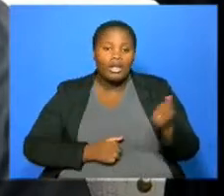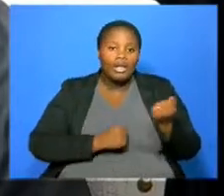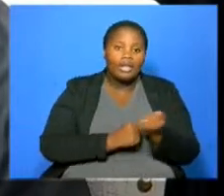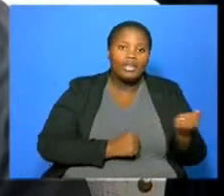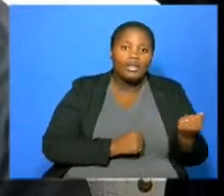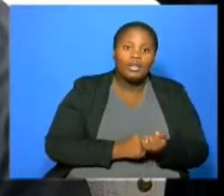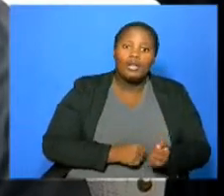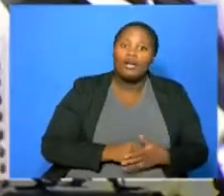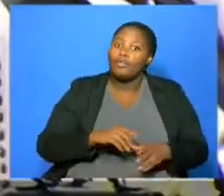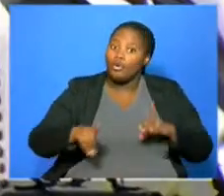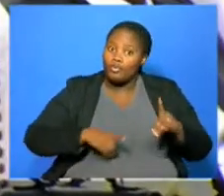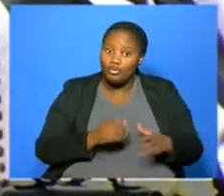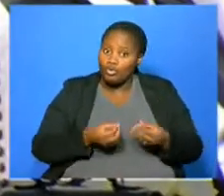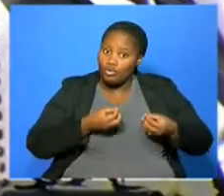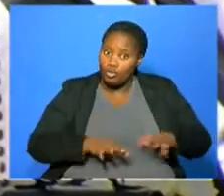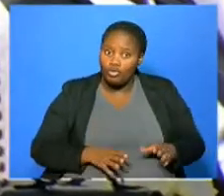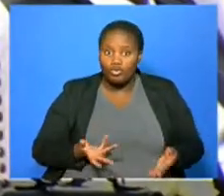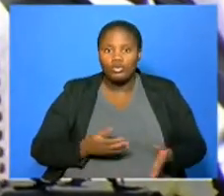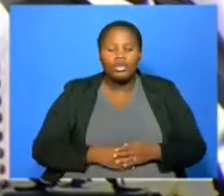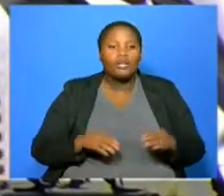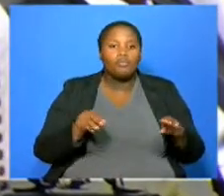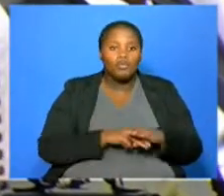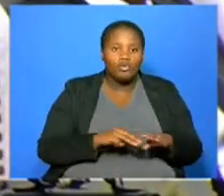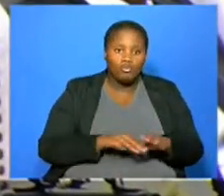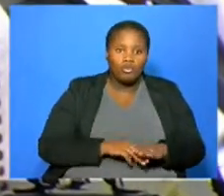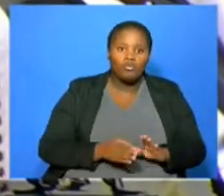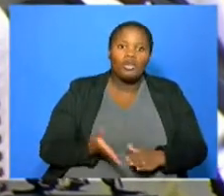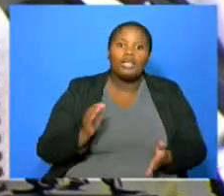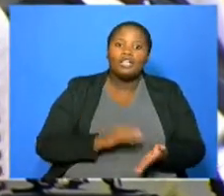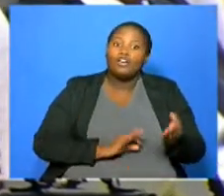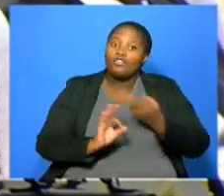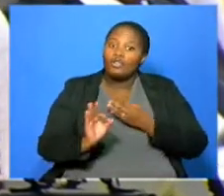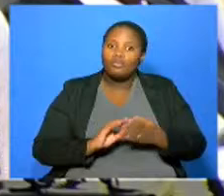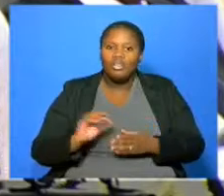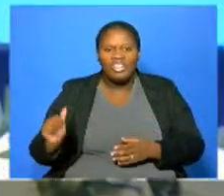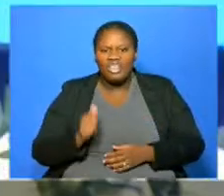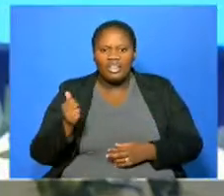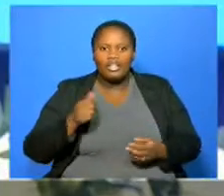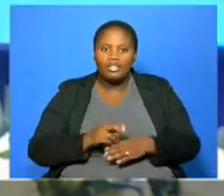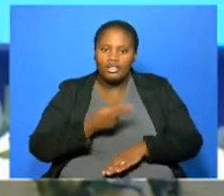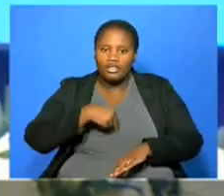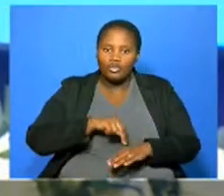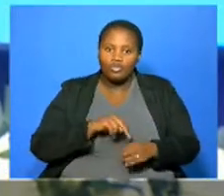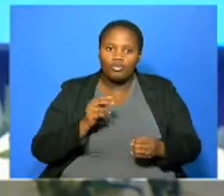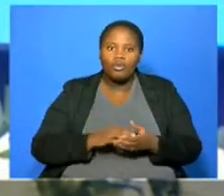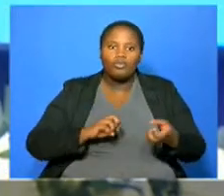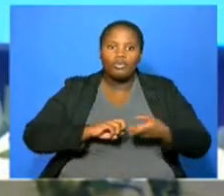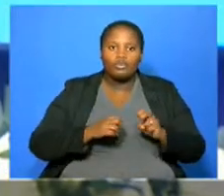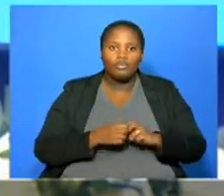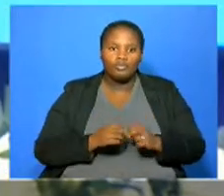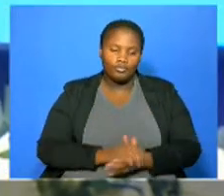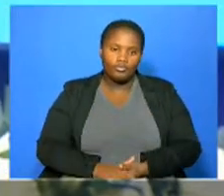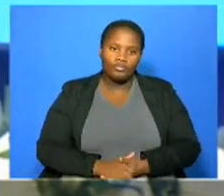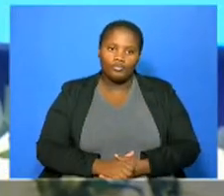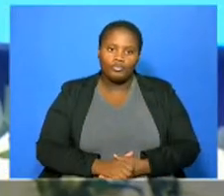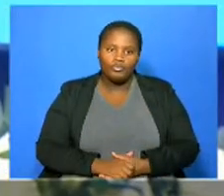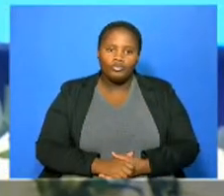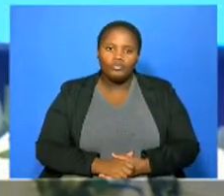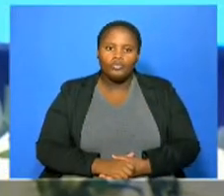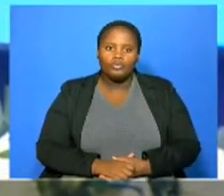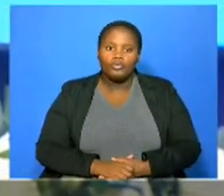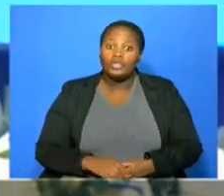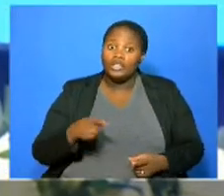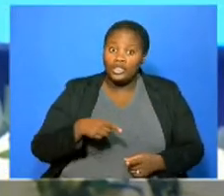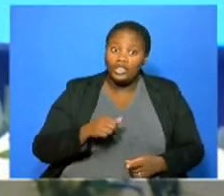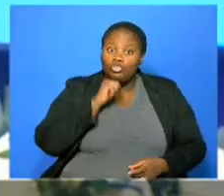said will be mandated to respond to such incidents even in the future. Bagaitso, this is not a